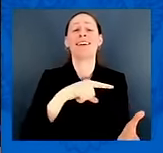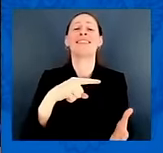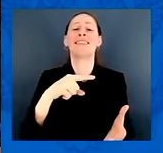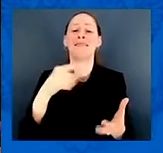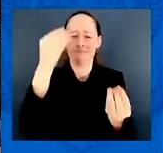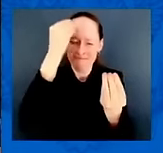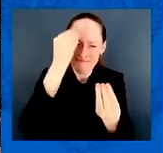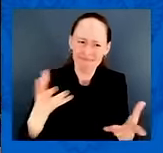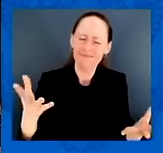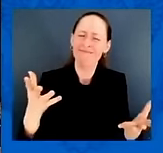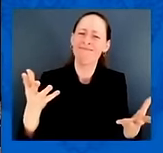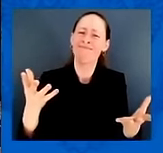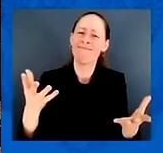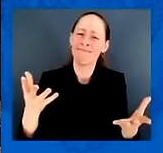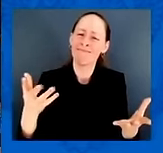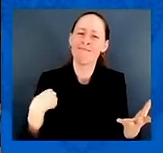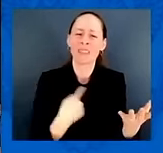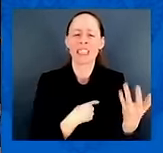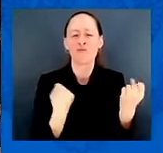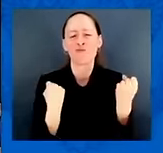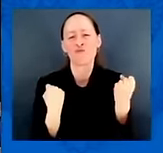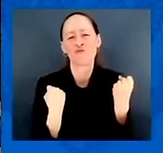Are we not tired of this?